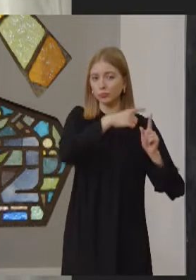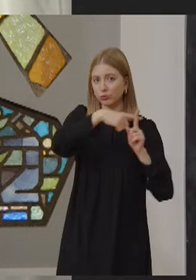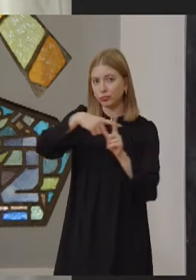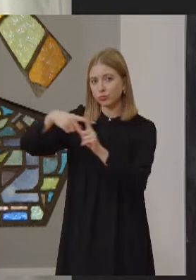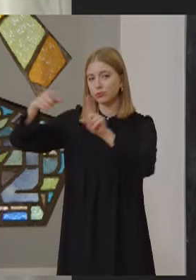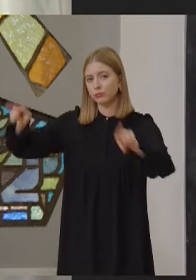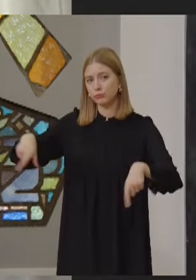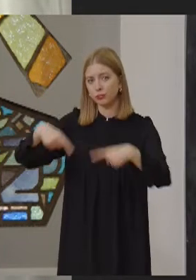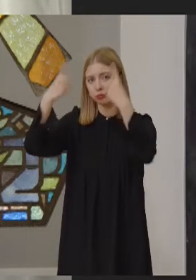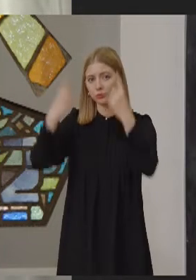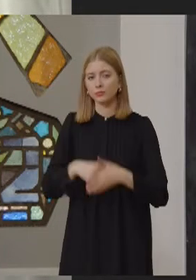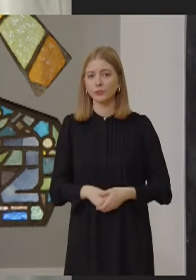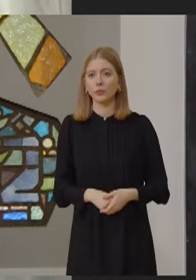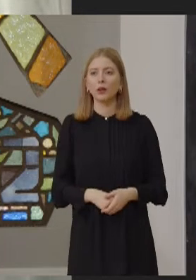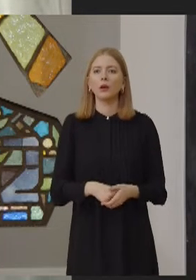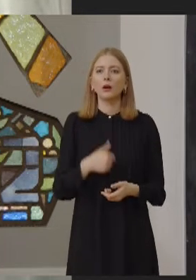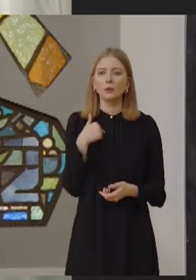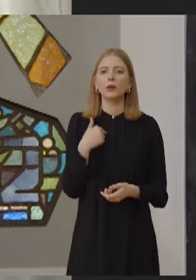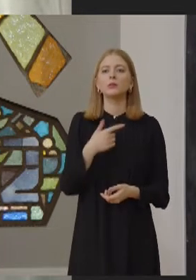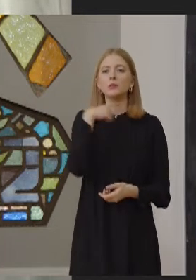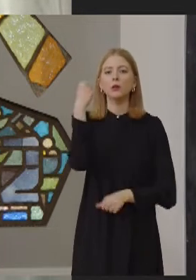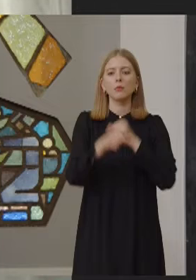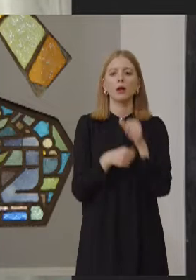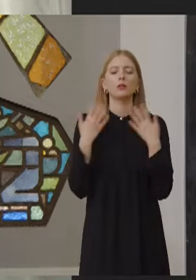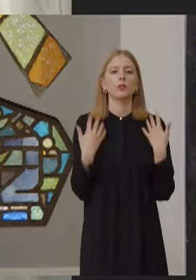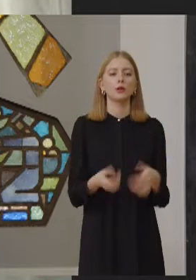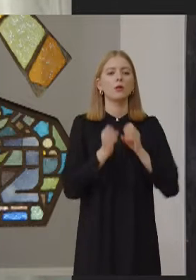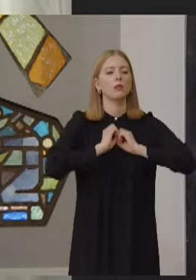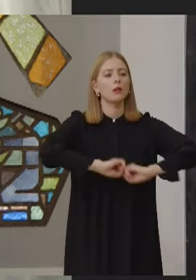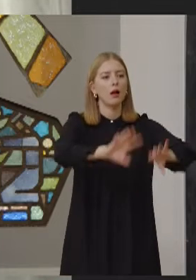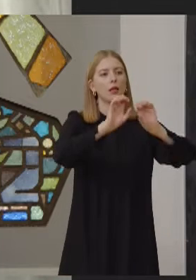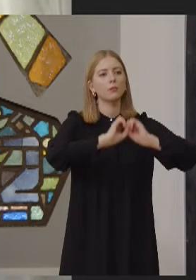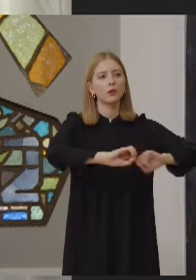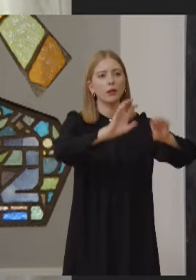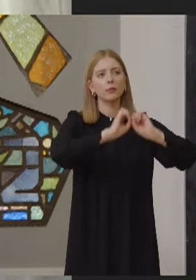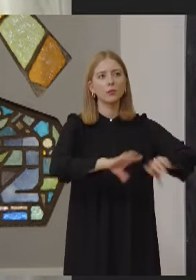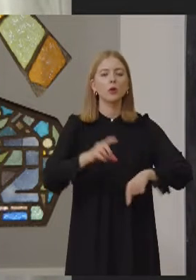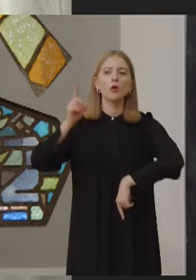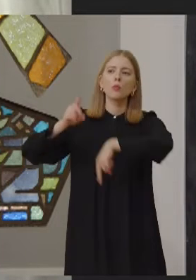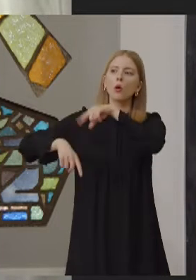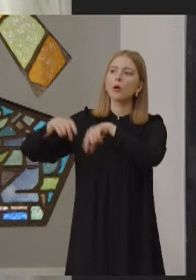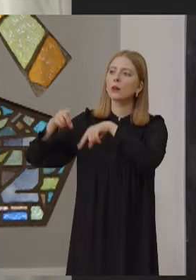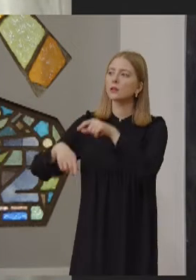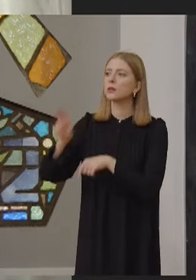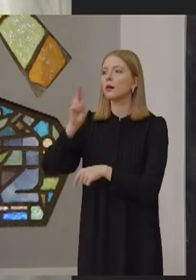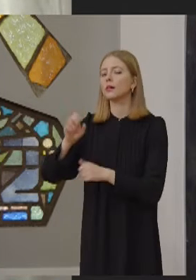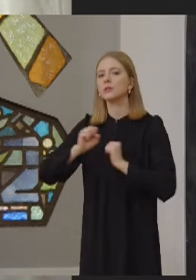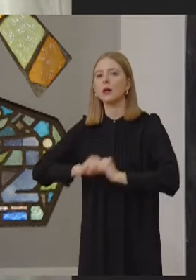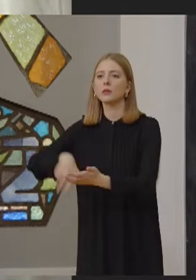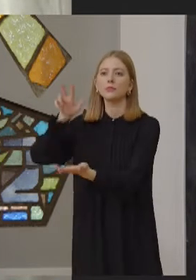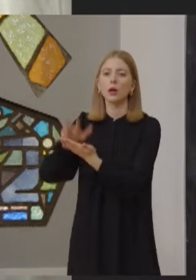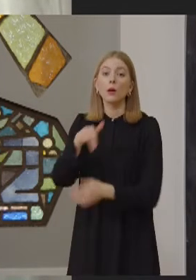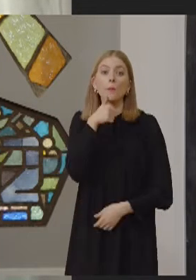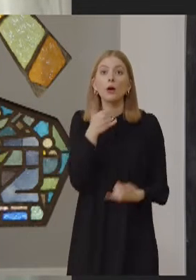sooner we ratify, the sooner we have the positive effects. But in Lithuania, we don't have